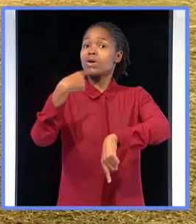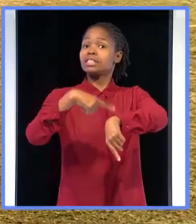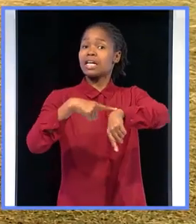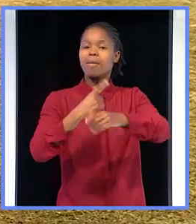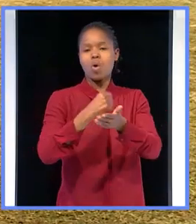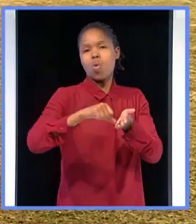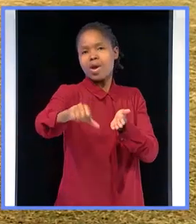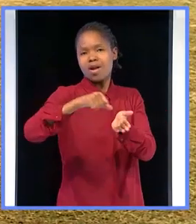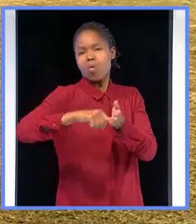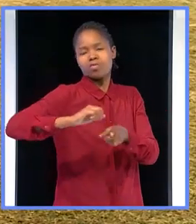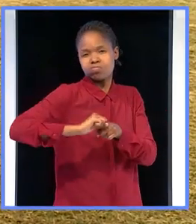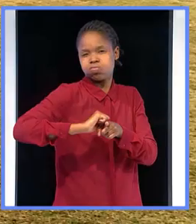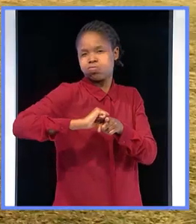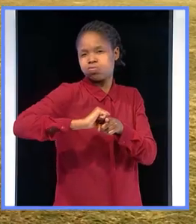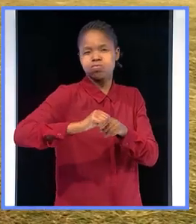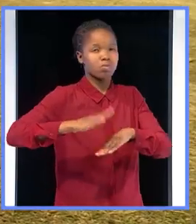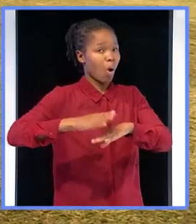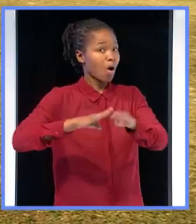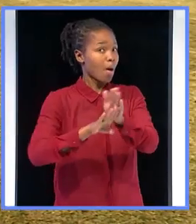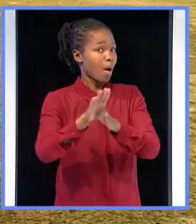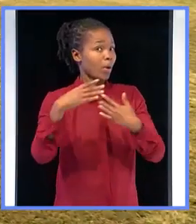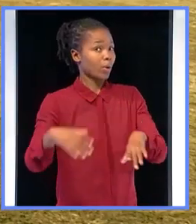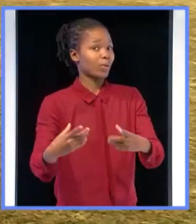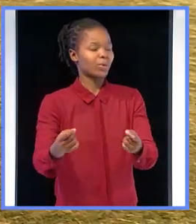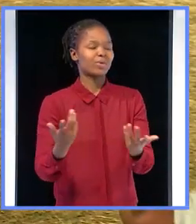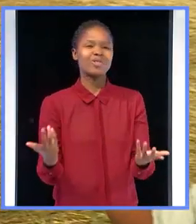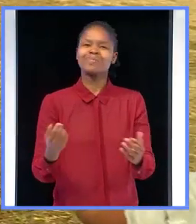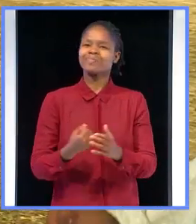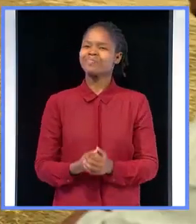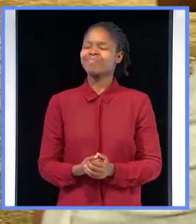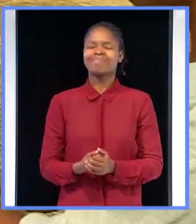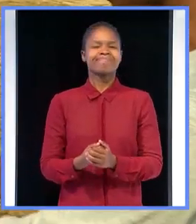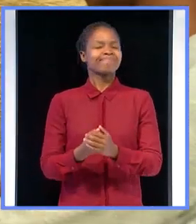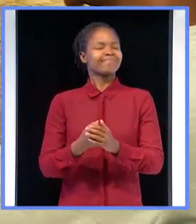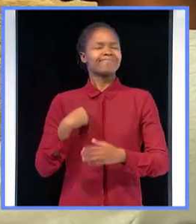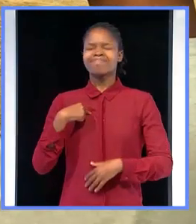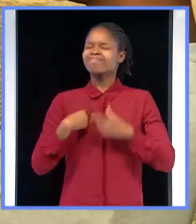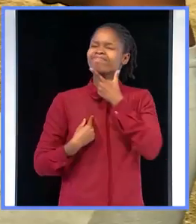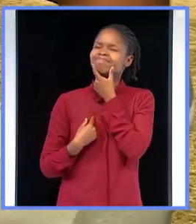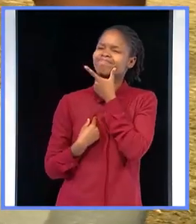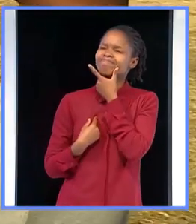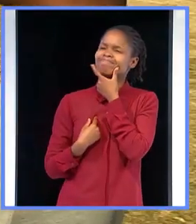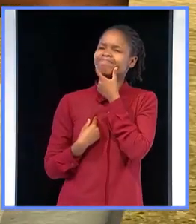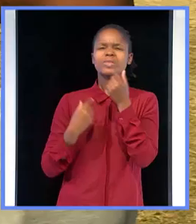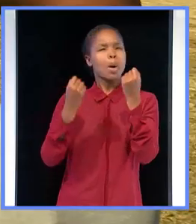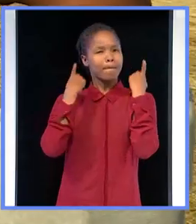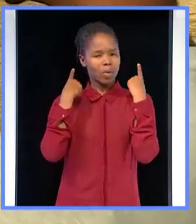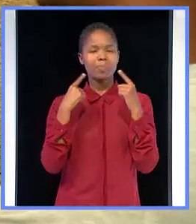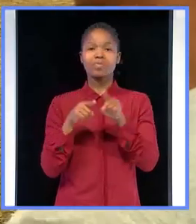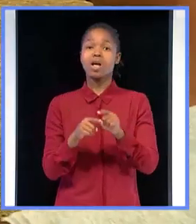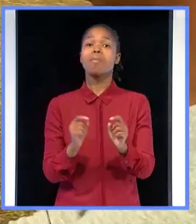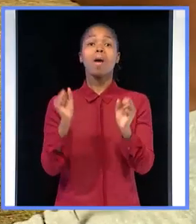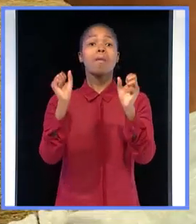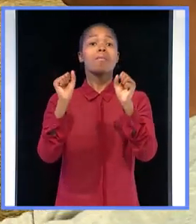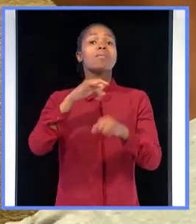4 times a week of exercising. So, again, this is very baffling for me. But in Afrikaans,